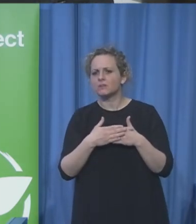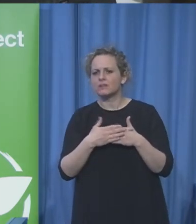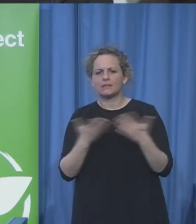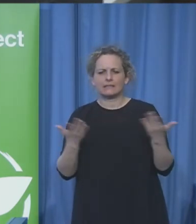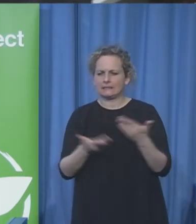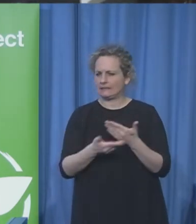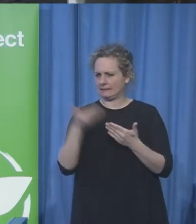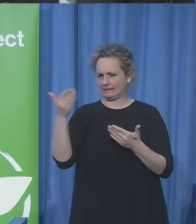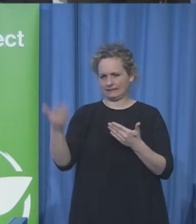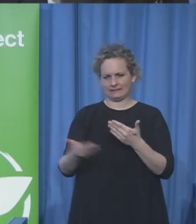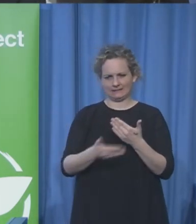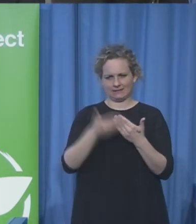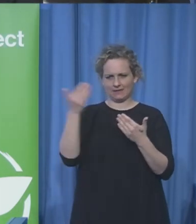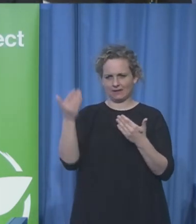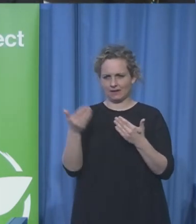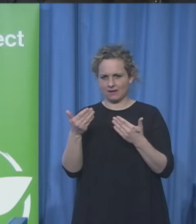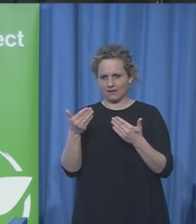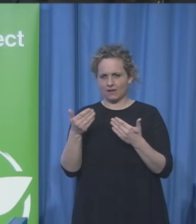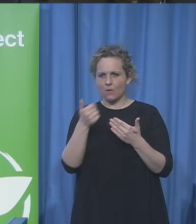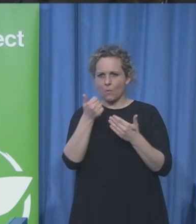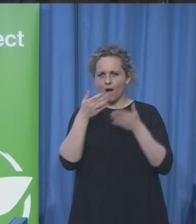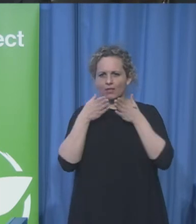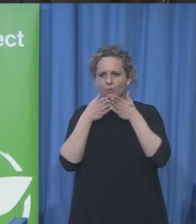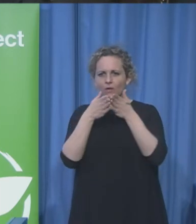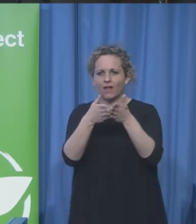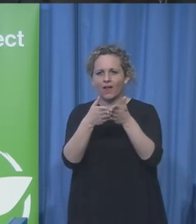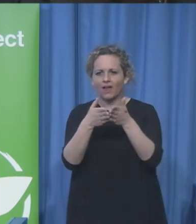everywhere. Each of us